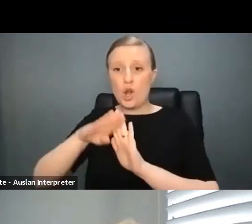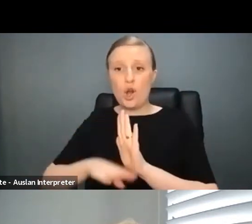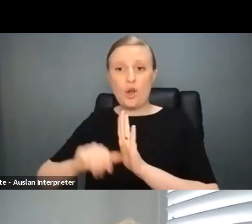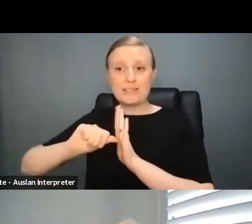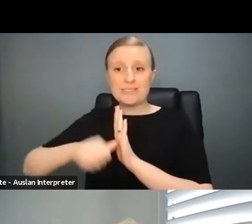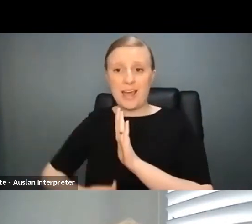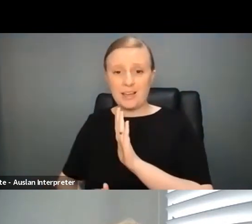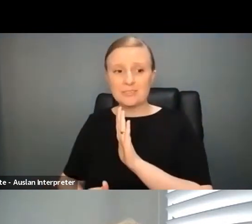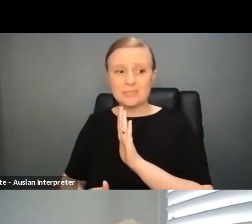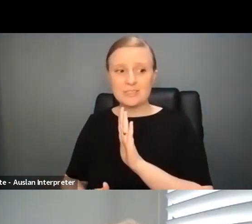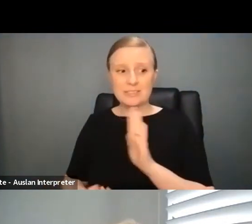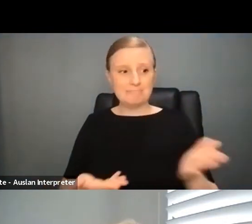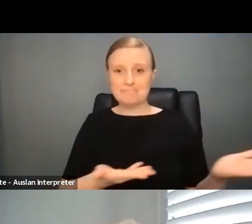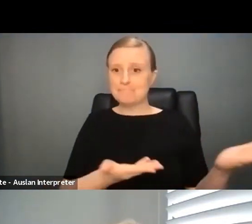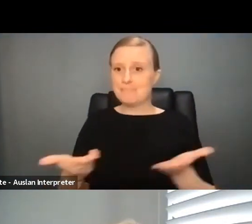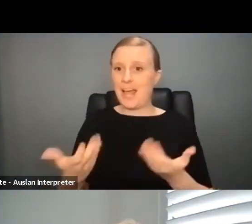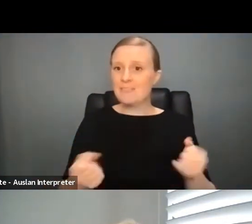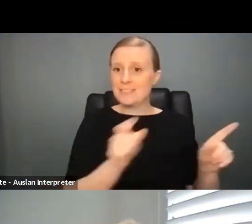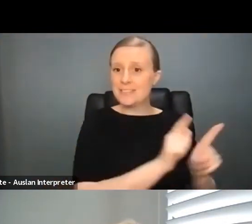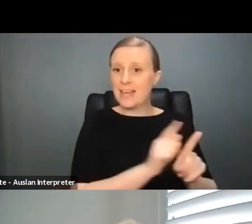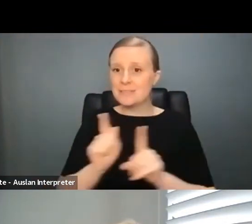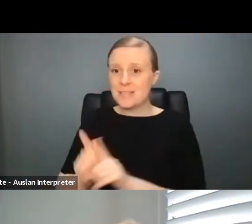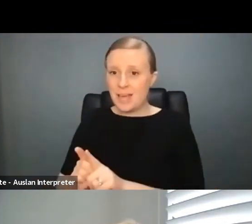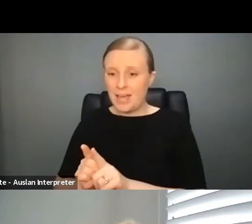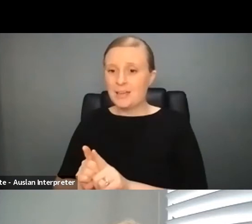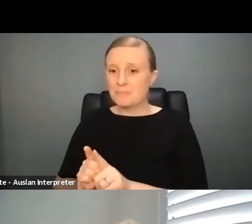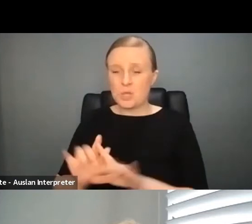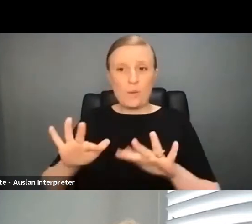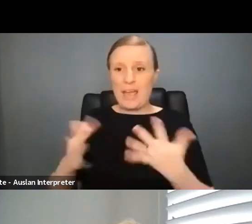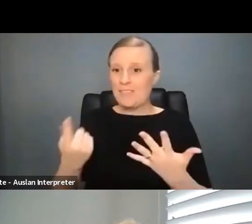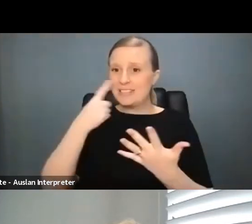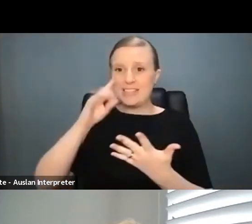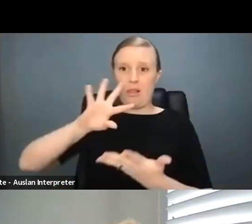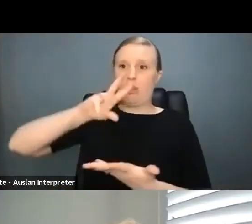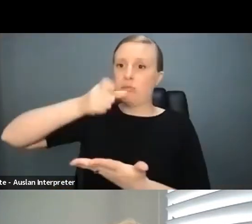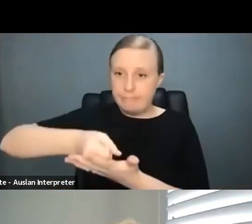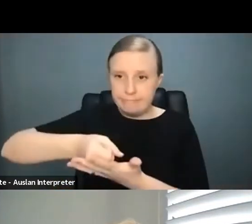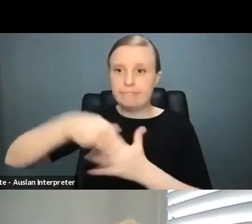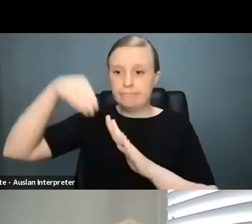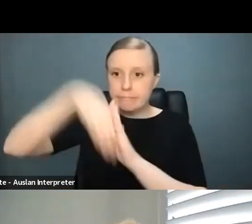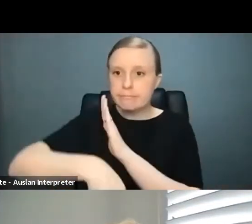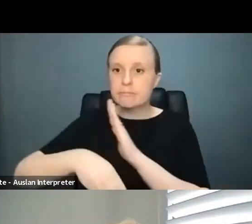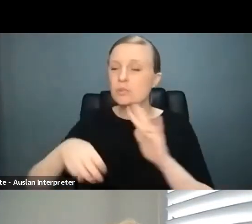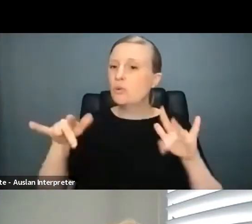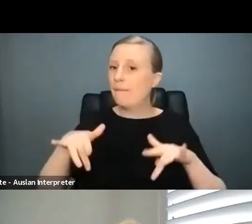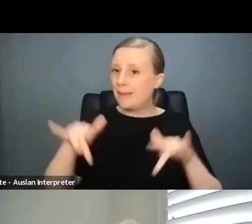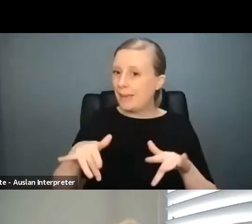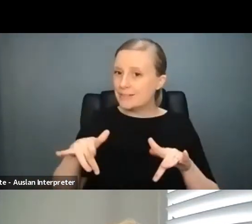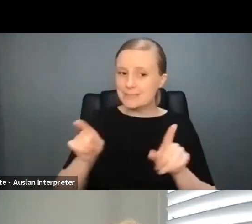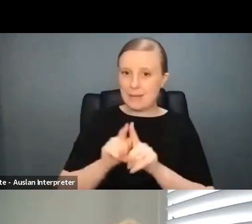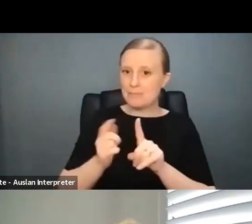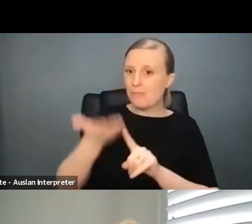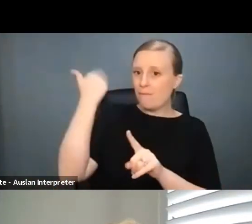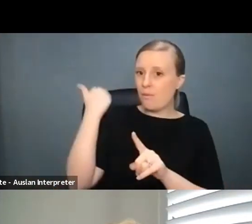interestingly, we haven't seen that kind of crash yet, and so I mean, I